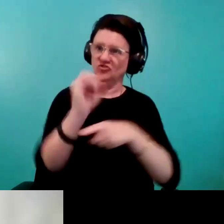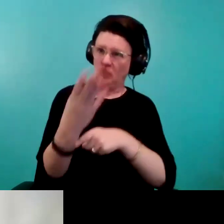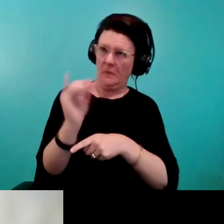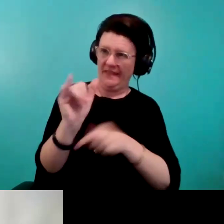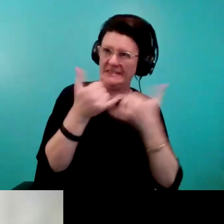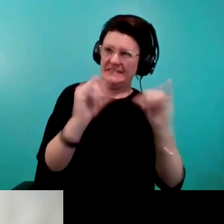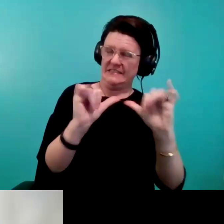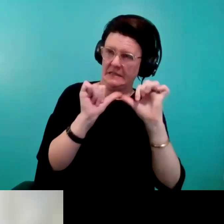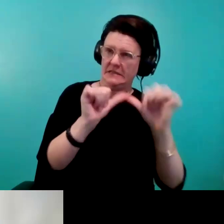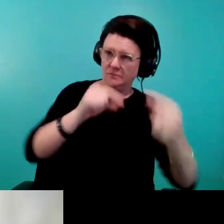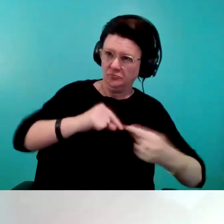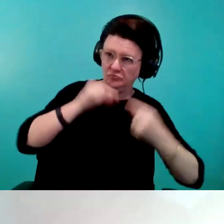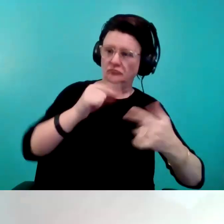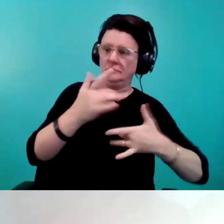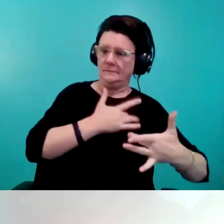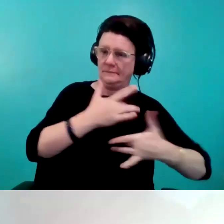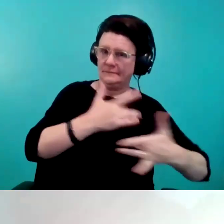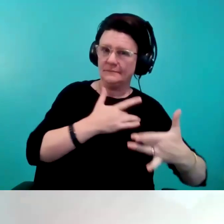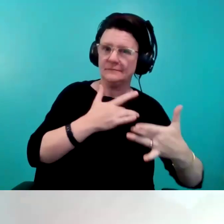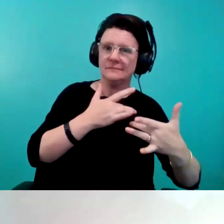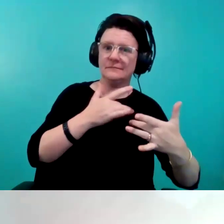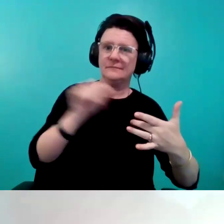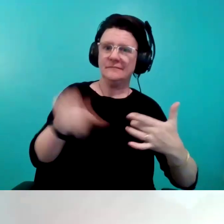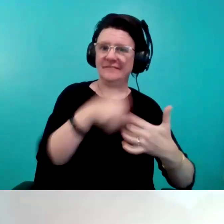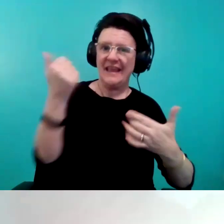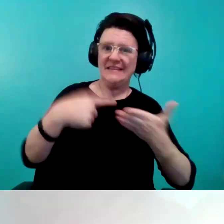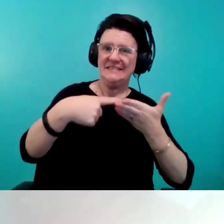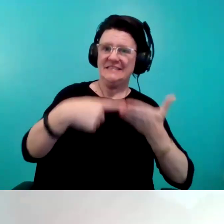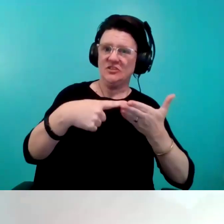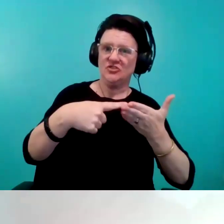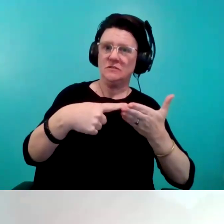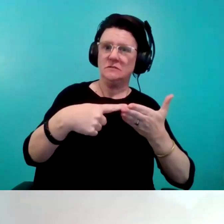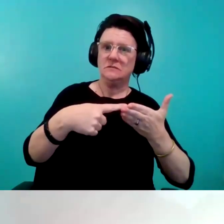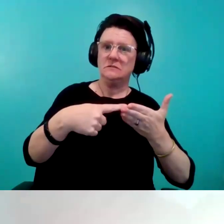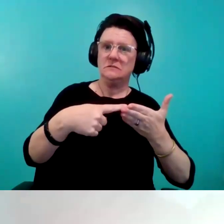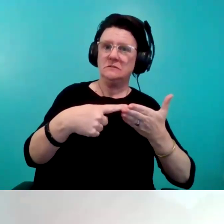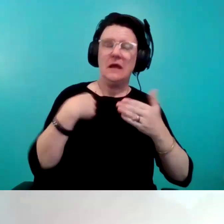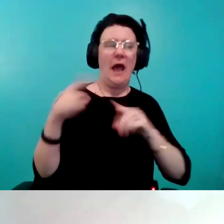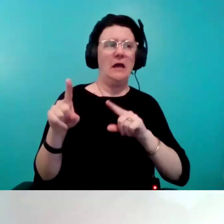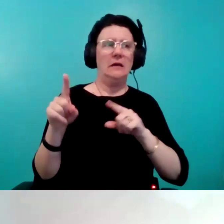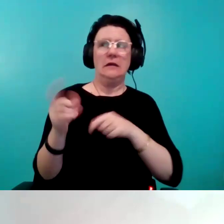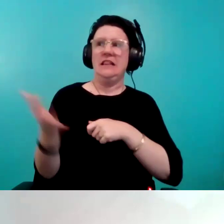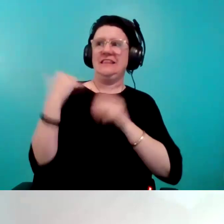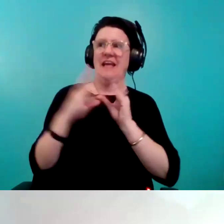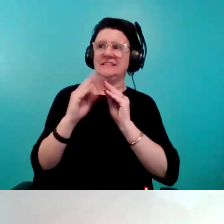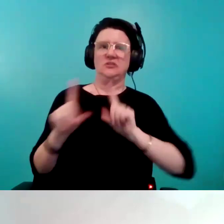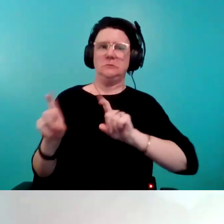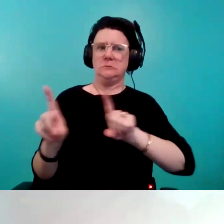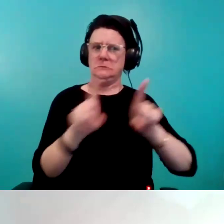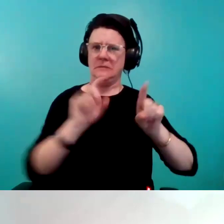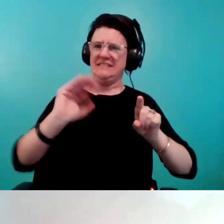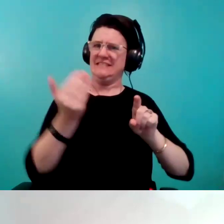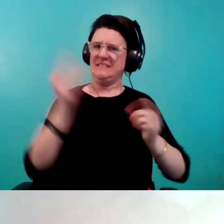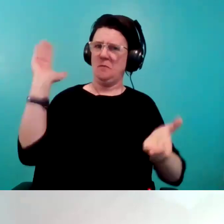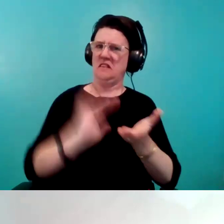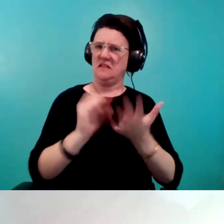an ongoing concern? Have there been any discussions? Because I felt like I was asking around about that last session and it just didn't seem to really be on